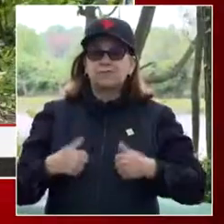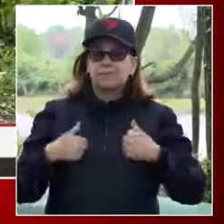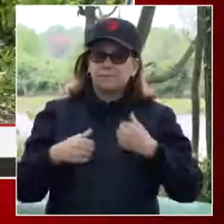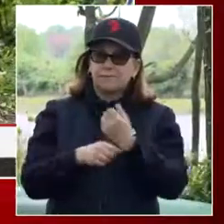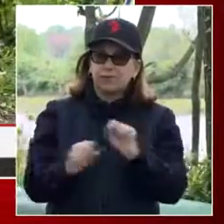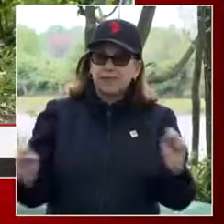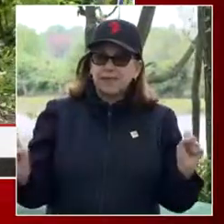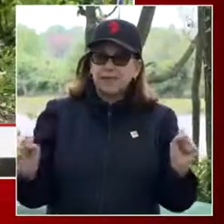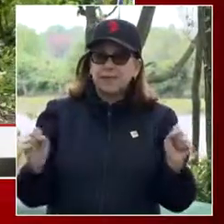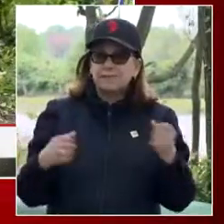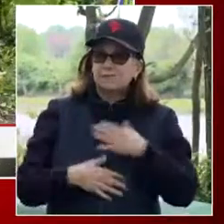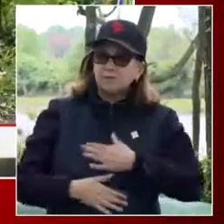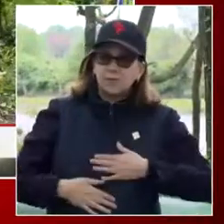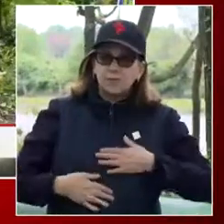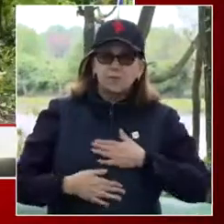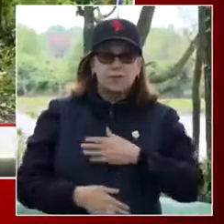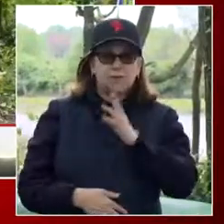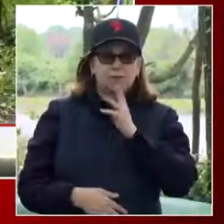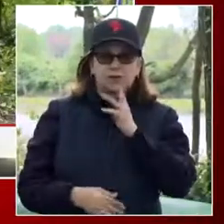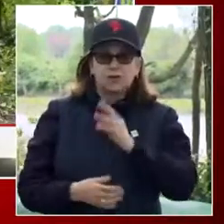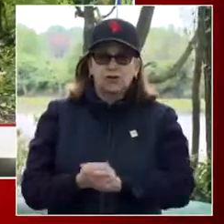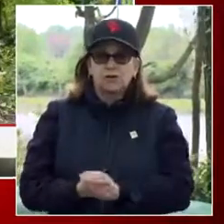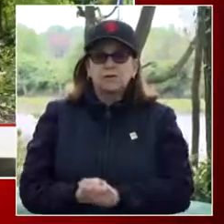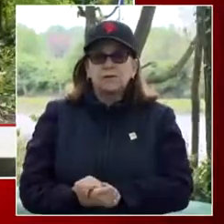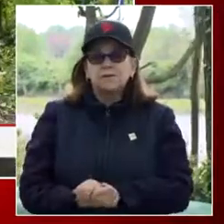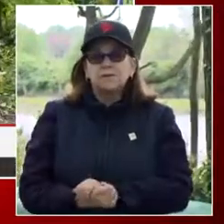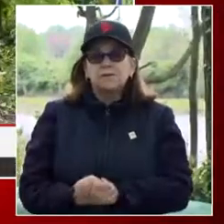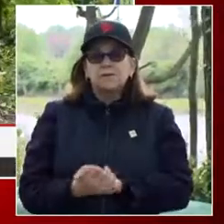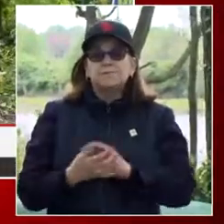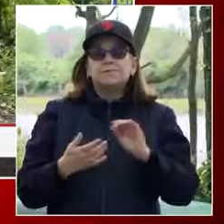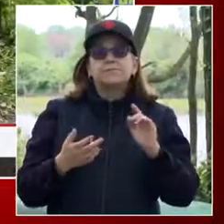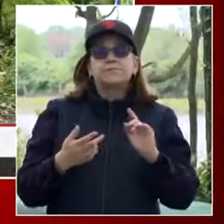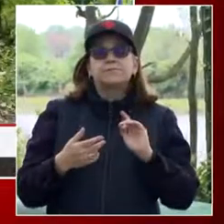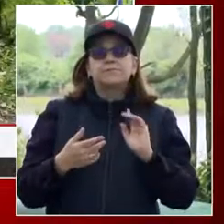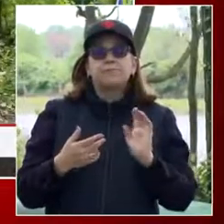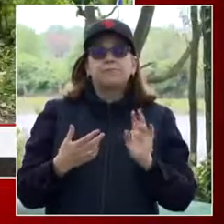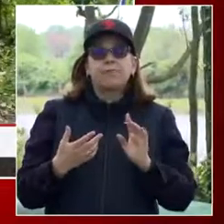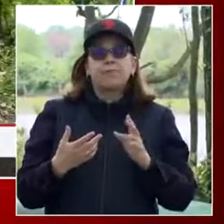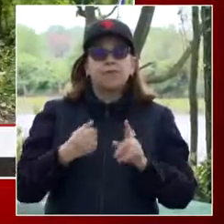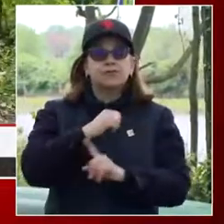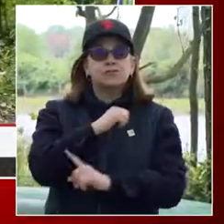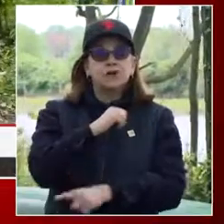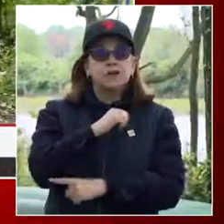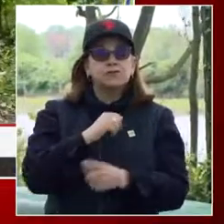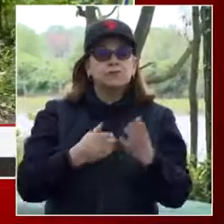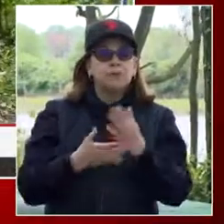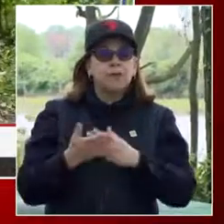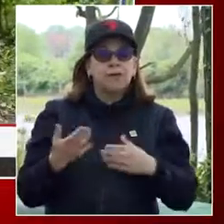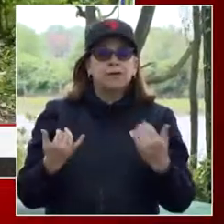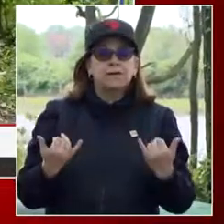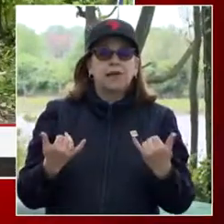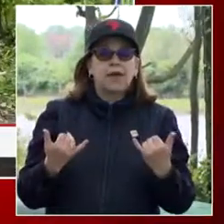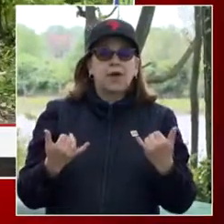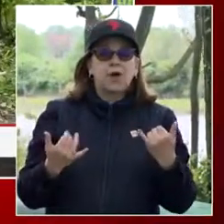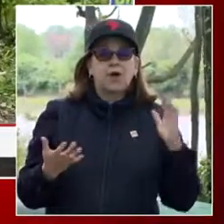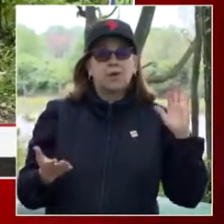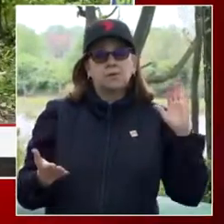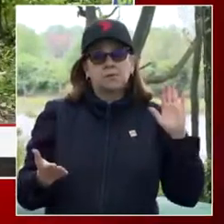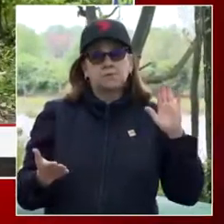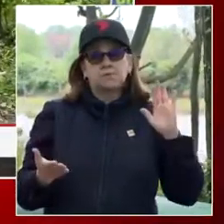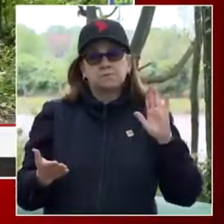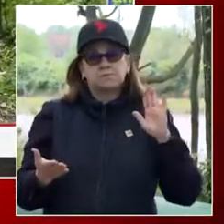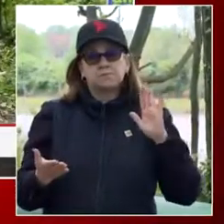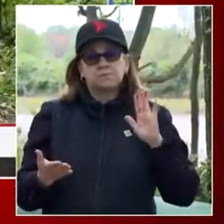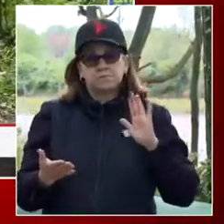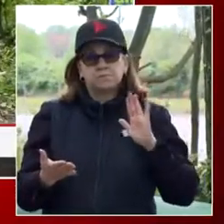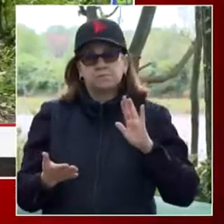this asset that we're creating and bringing back. And then third, the trash part is, I don't know how much of a difference we'll make on how